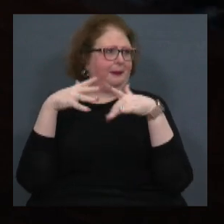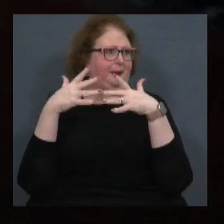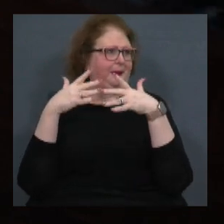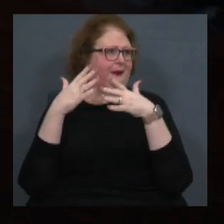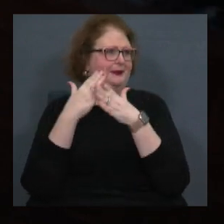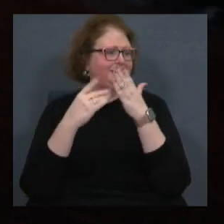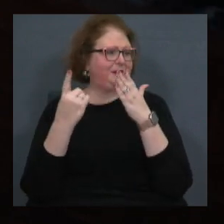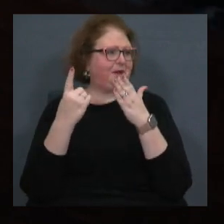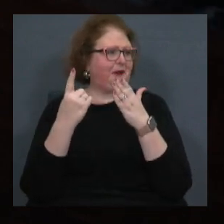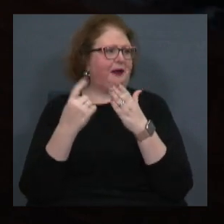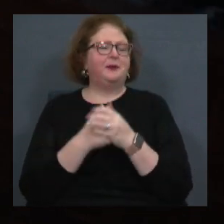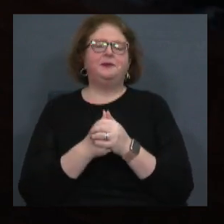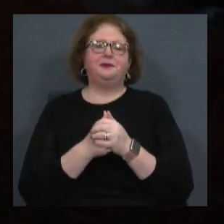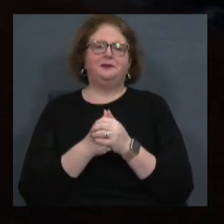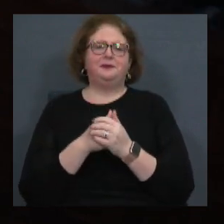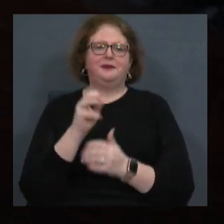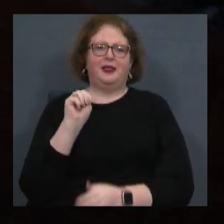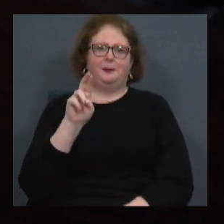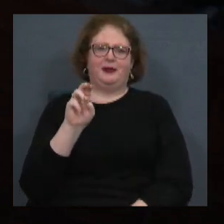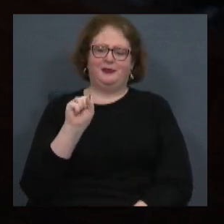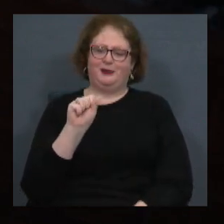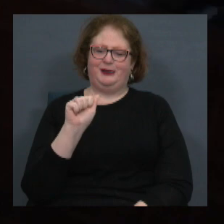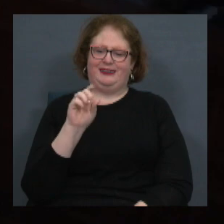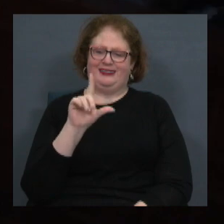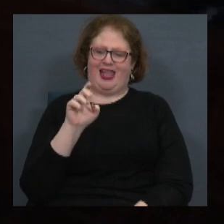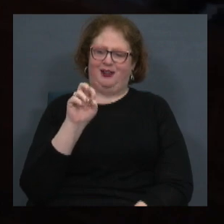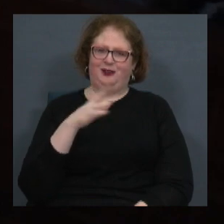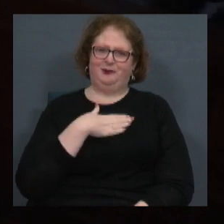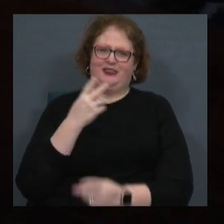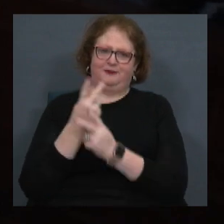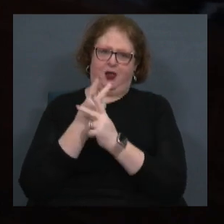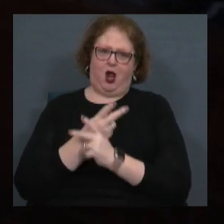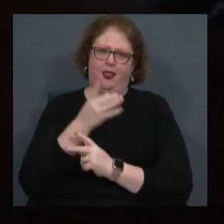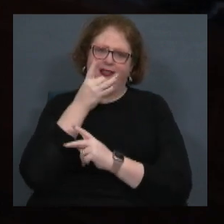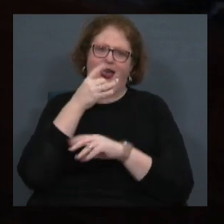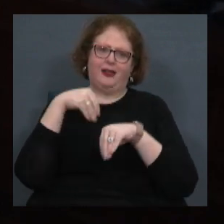Mr. Sadler, if you'll figure that out for us.